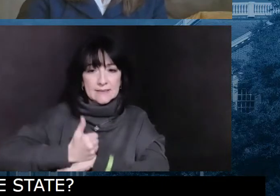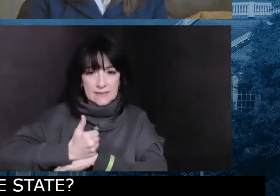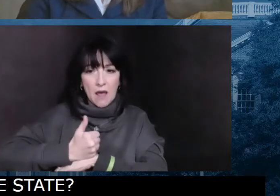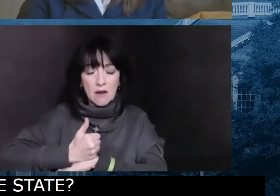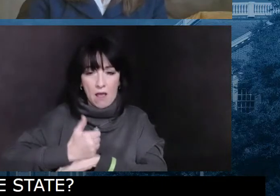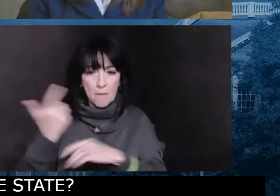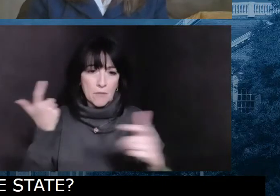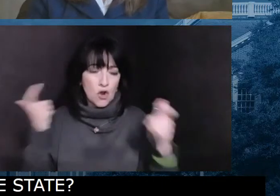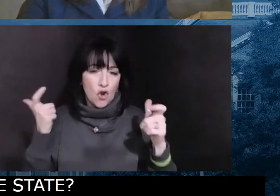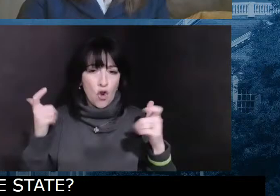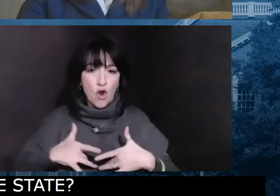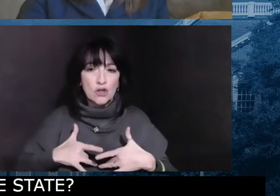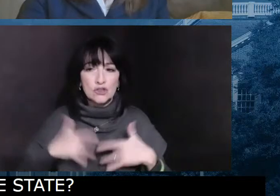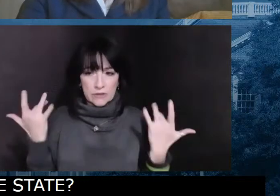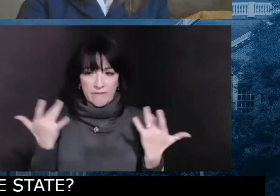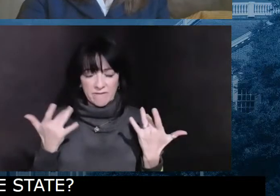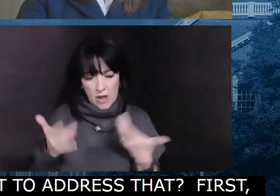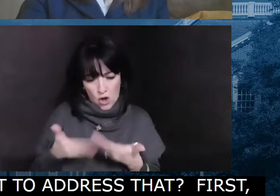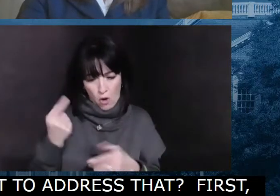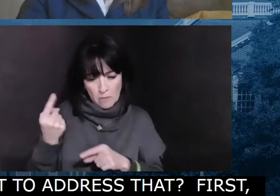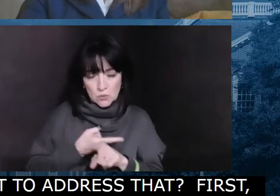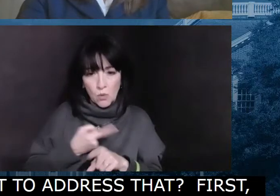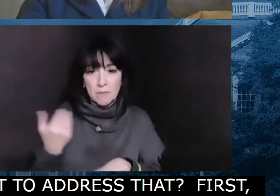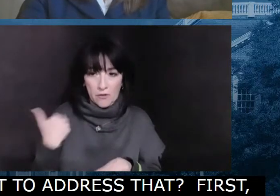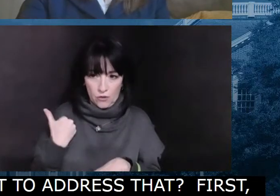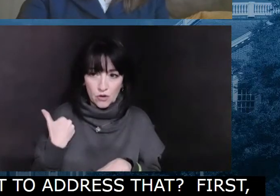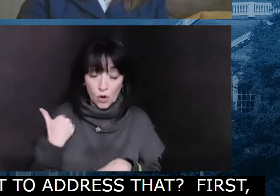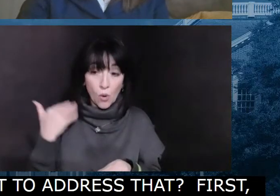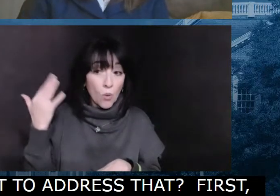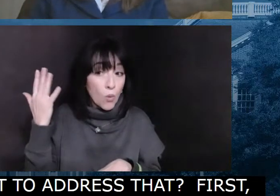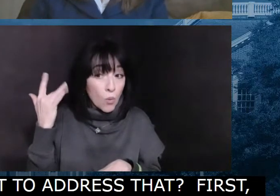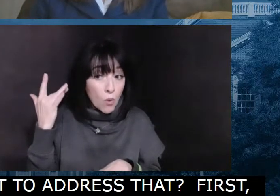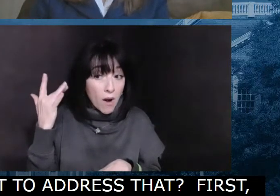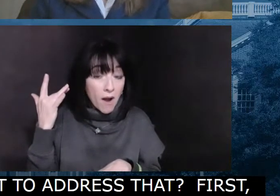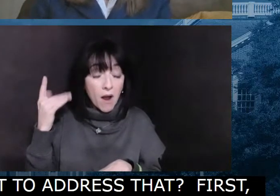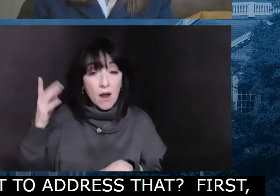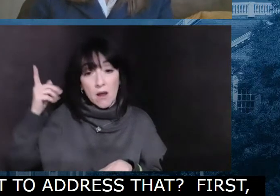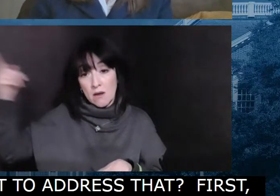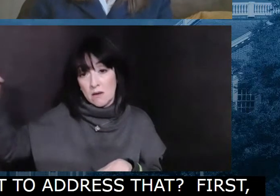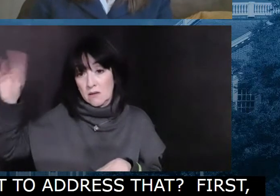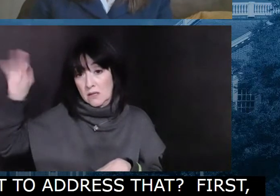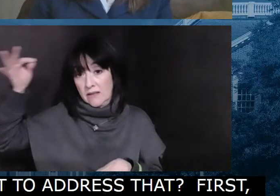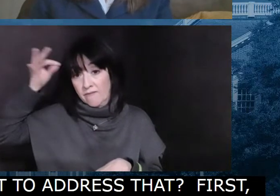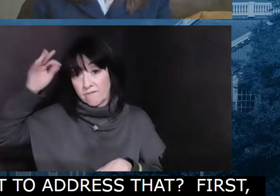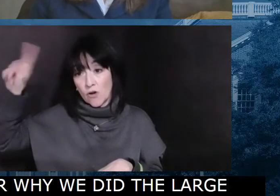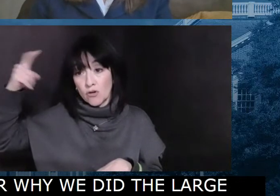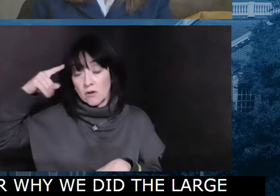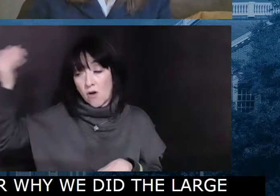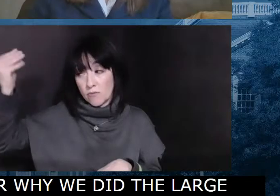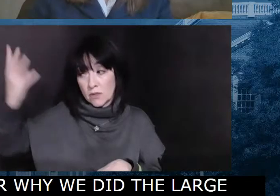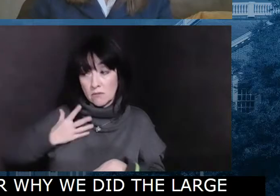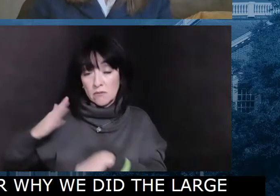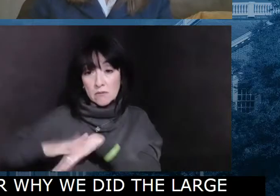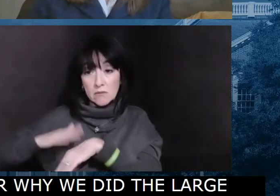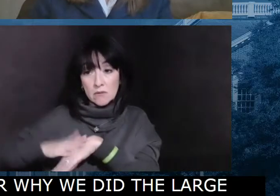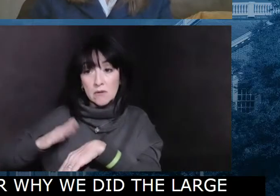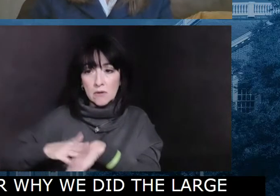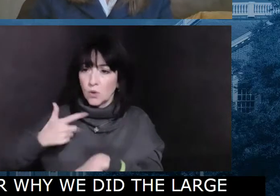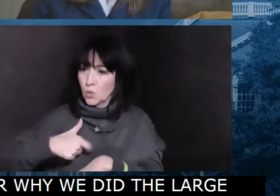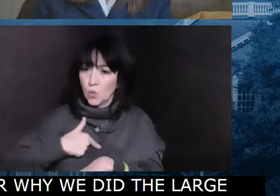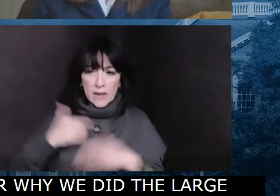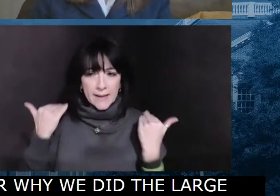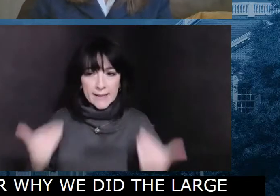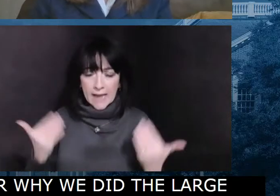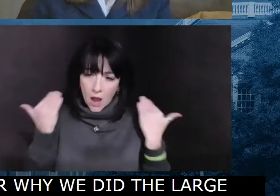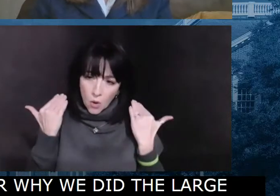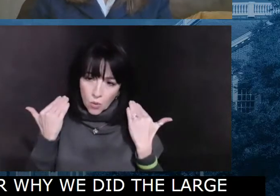now. And that was because we were advised to start pushing vaccines into people's arms by our